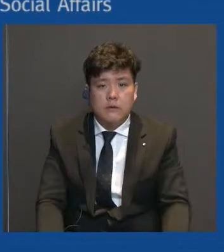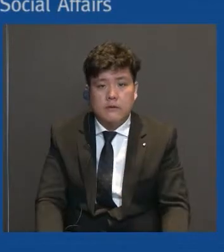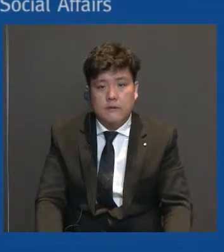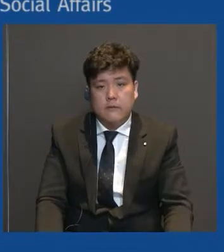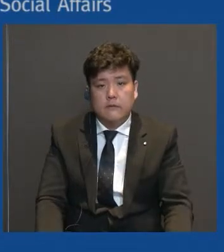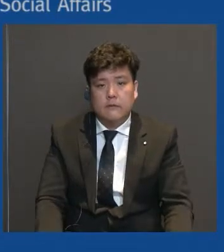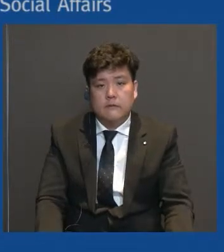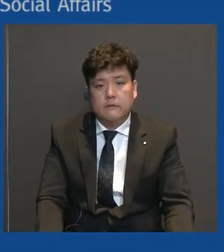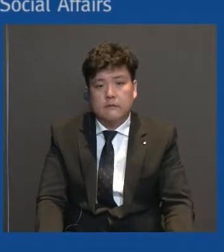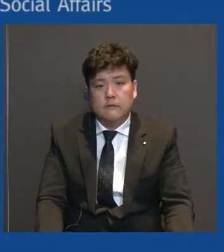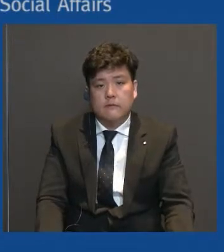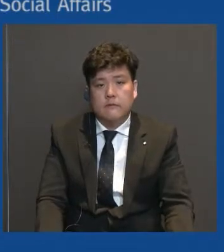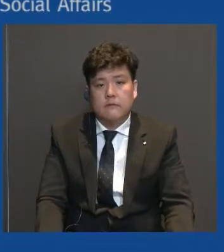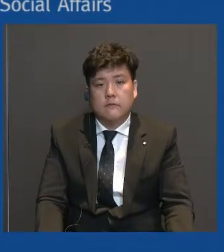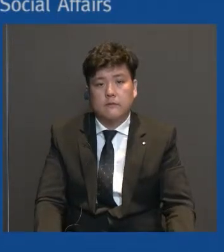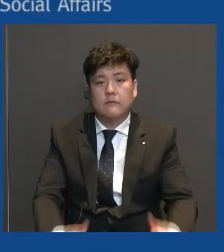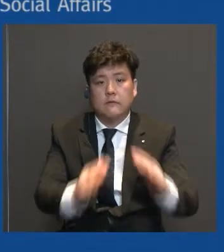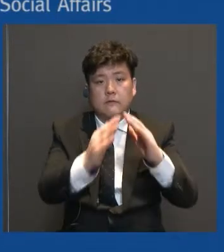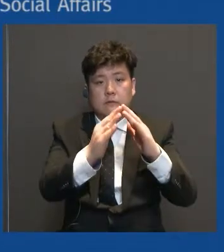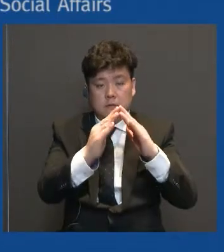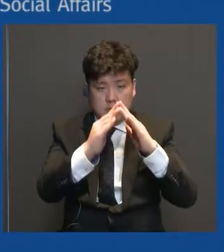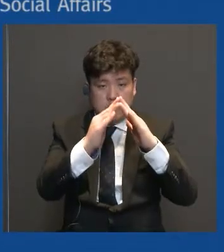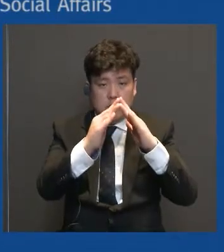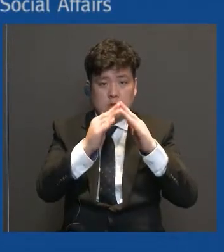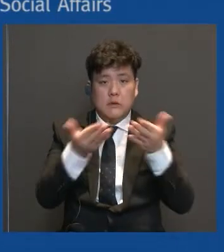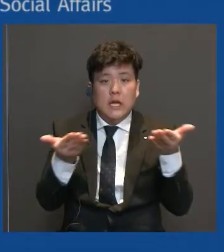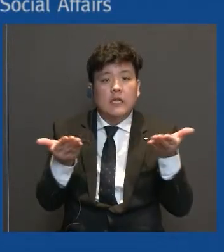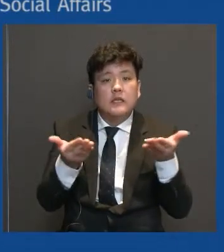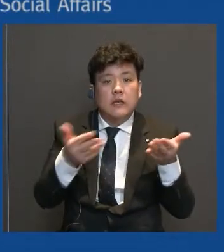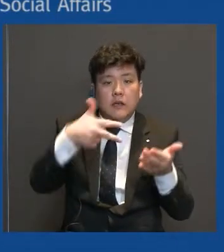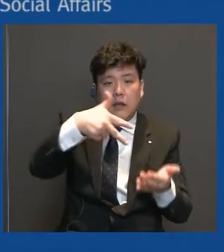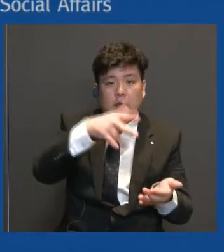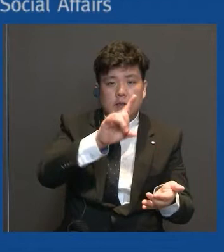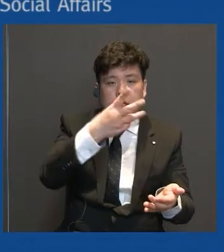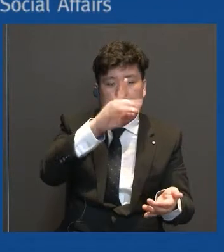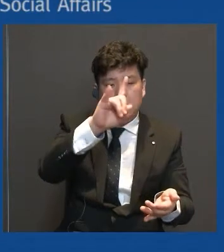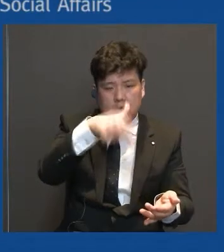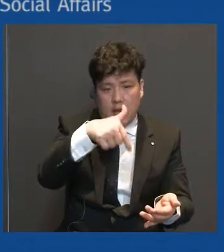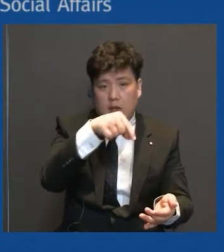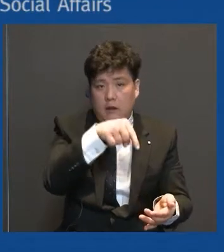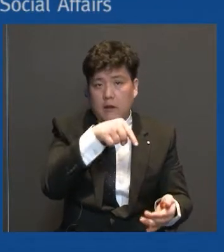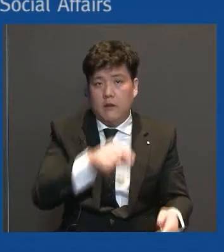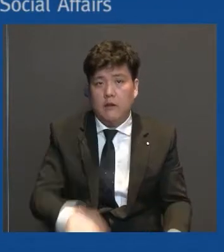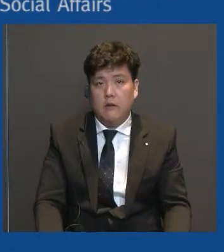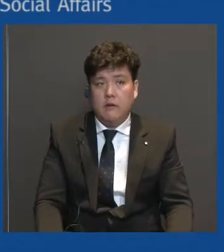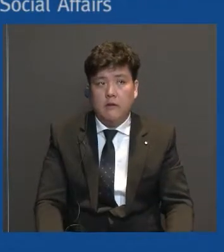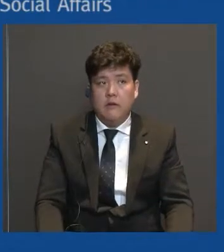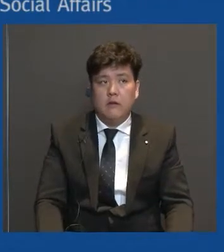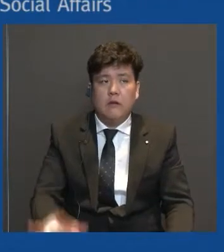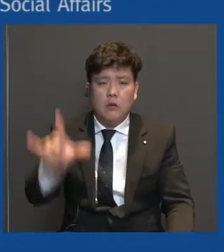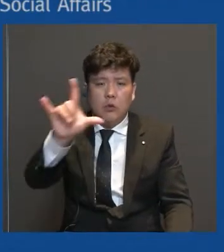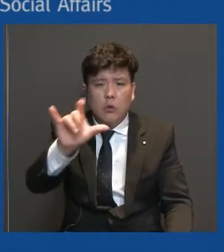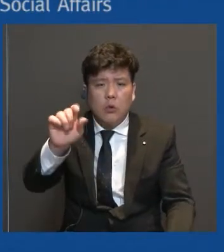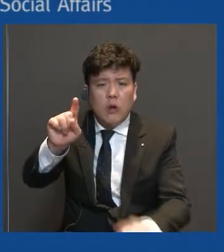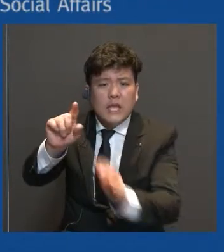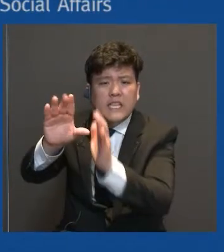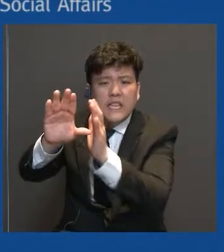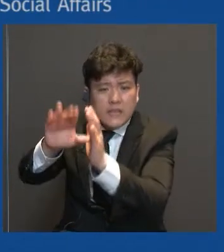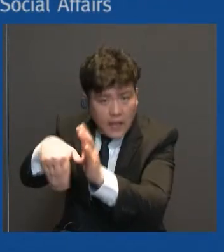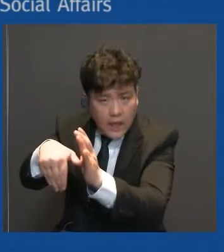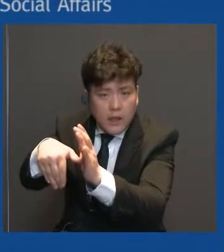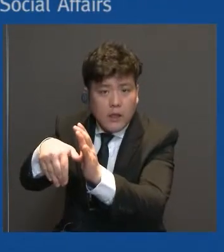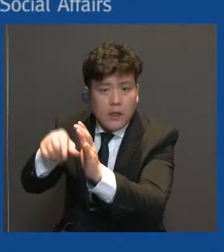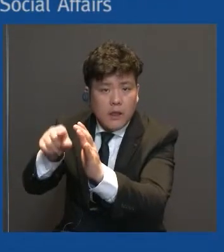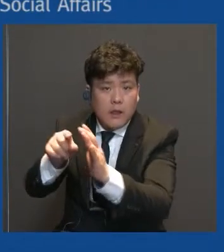been raised unexpectedly without full preparation. In the future, we need to develop policies